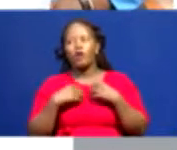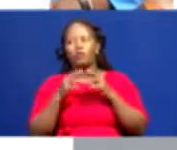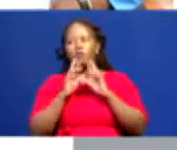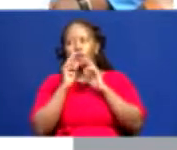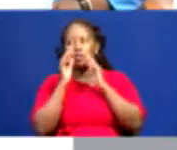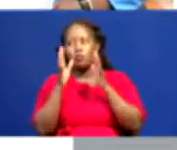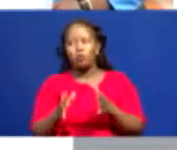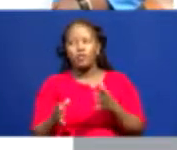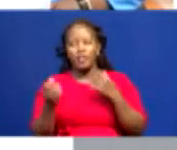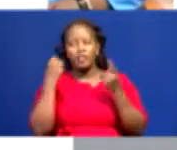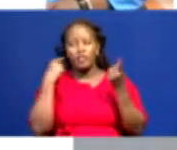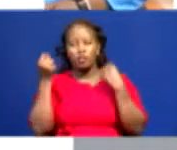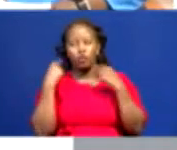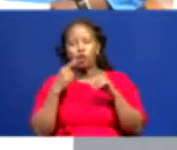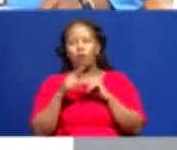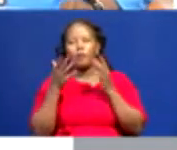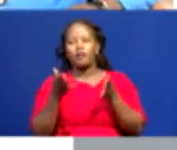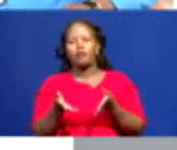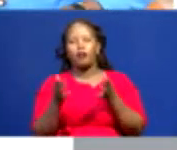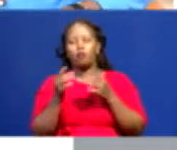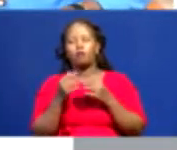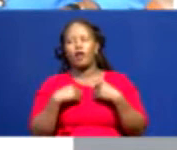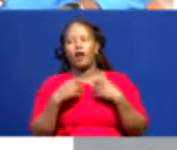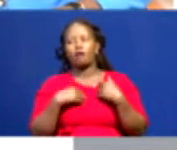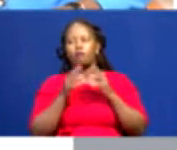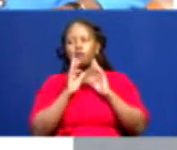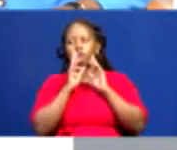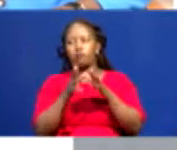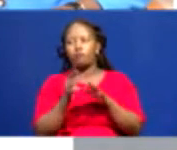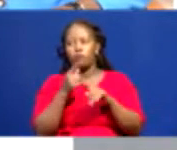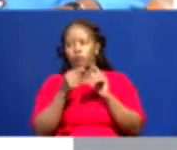in Kericho, but for now, Nancy, good afternoon.